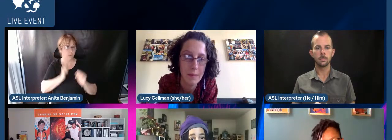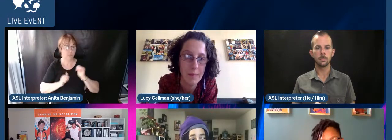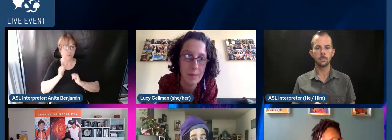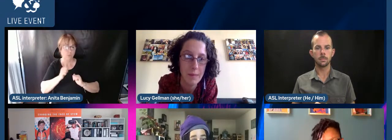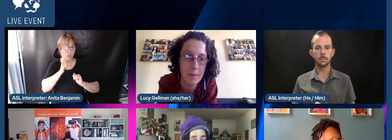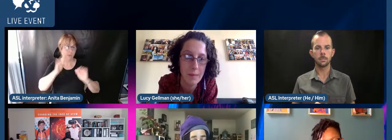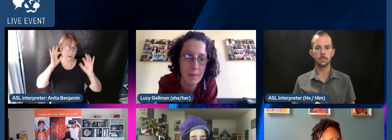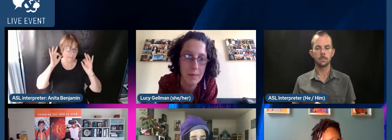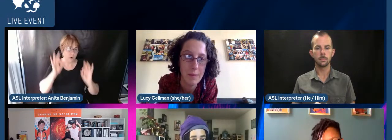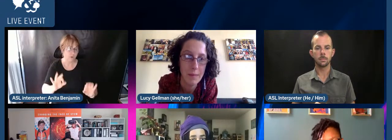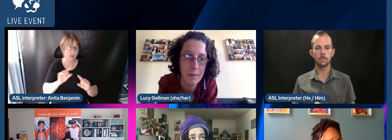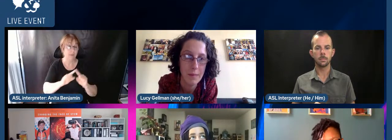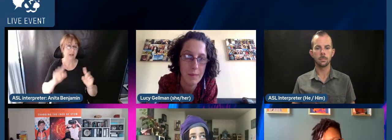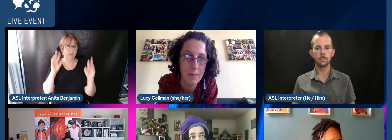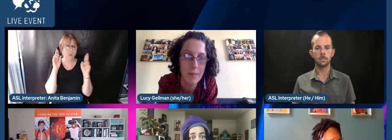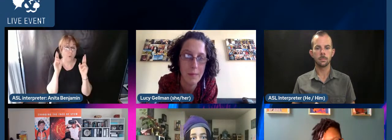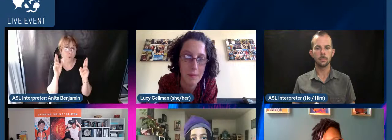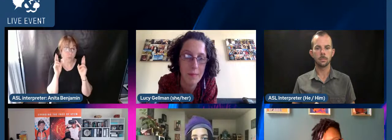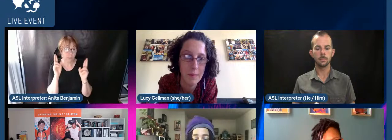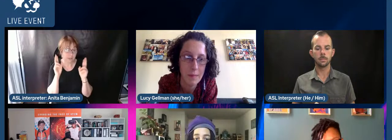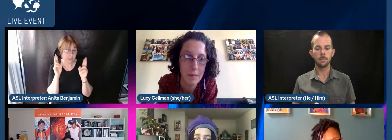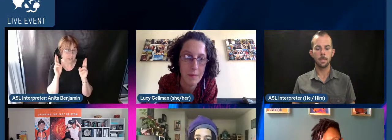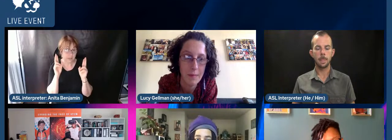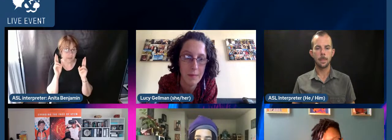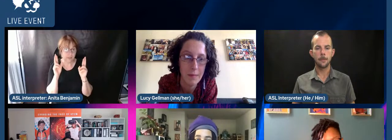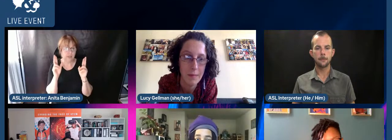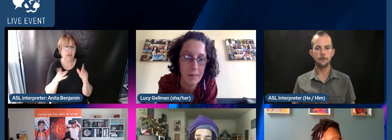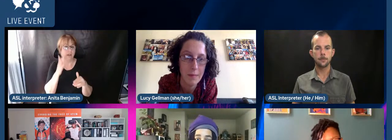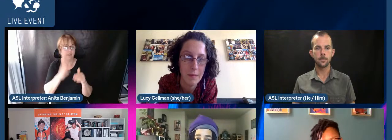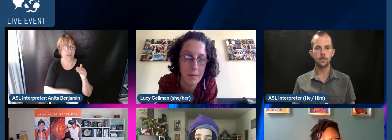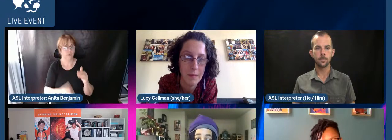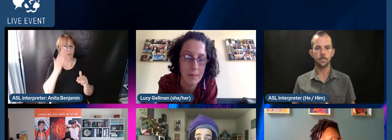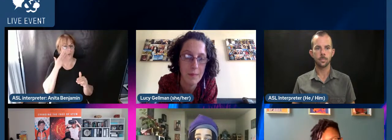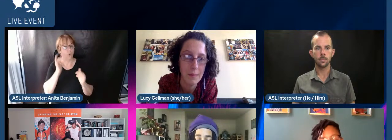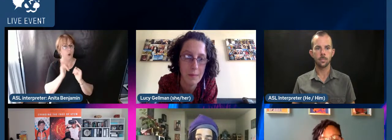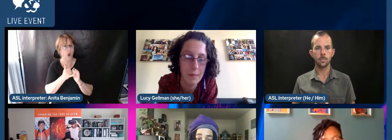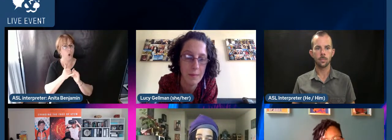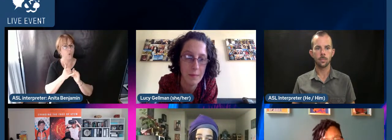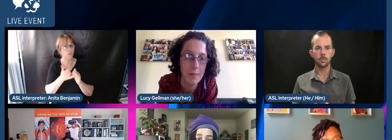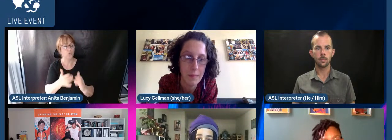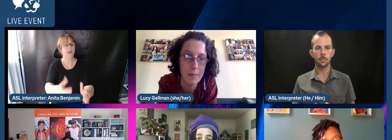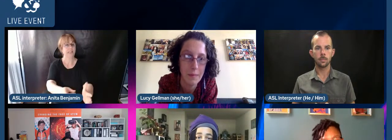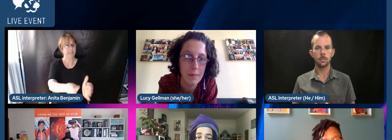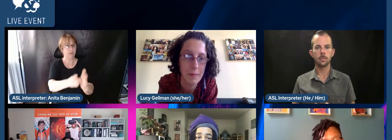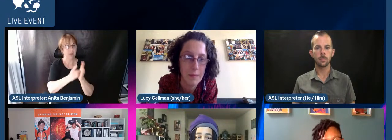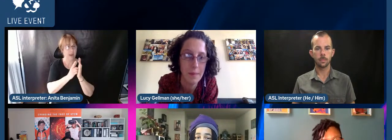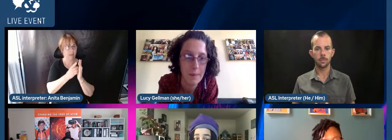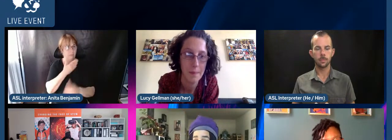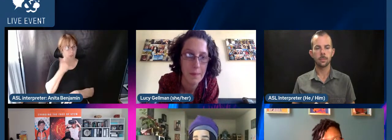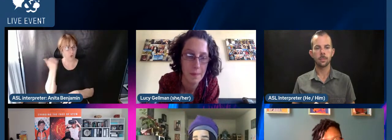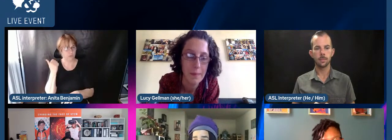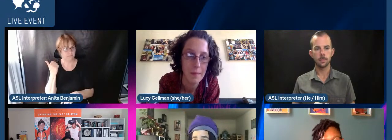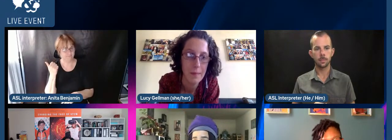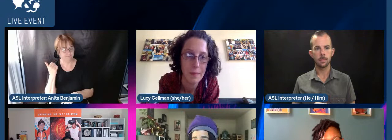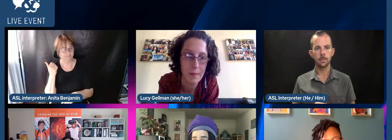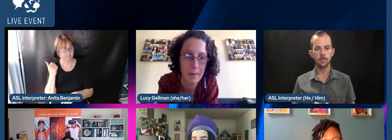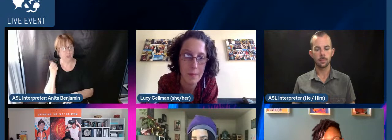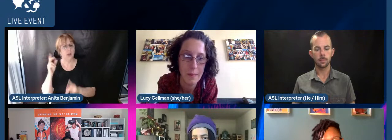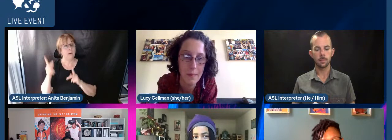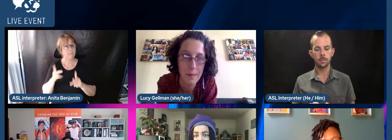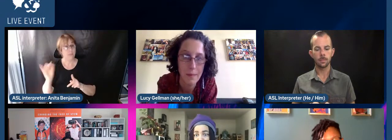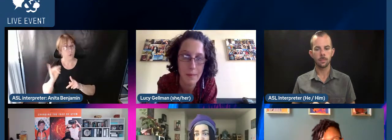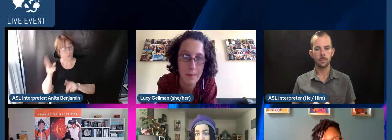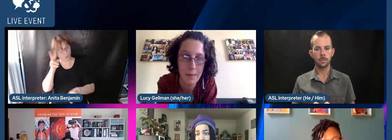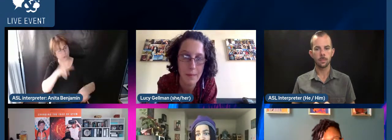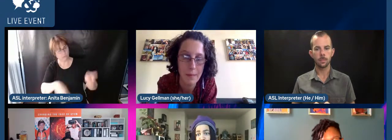I'm hoping at the end of it, we're going to know how to demand better and possibly people will be able to see what we've done